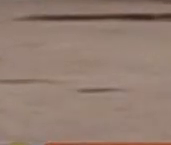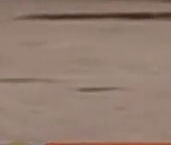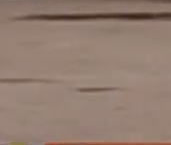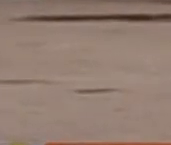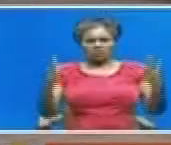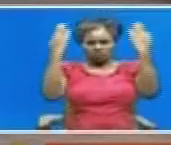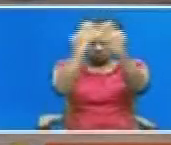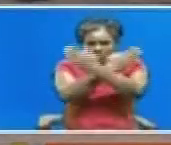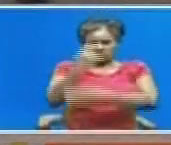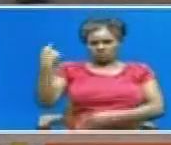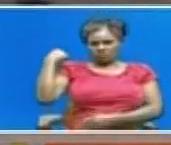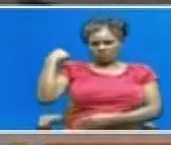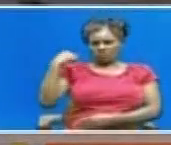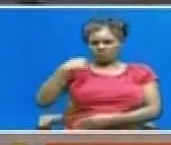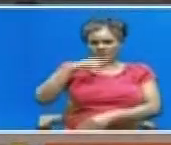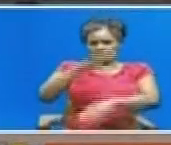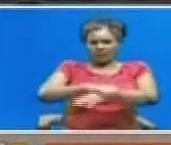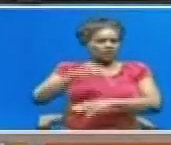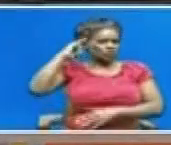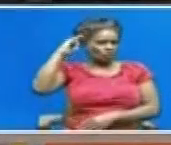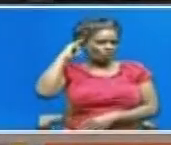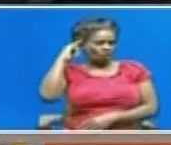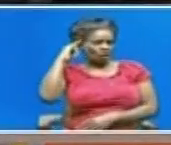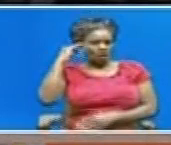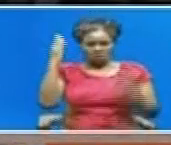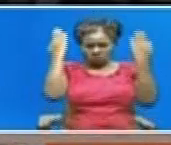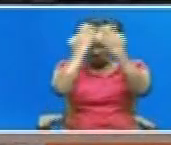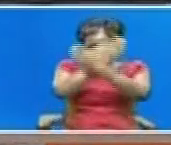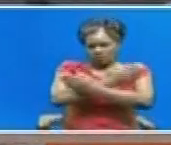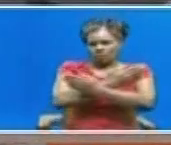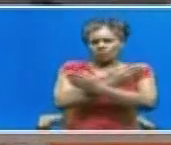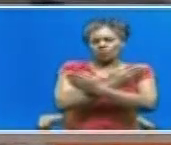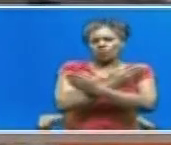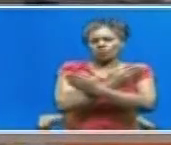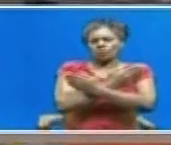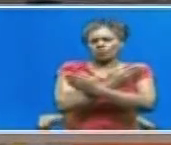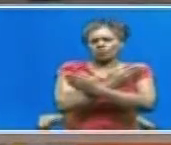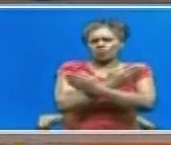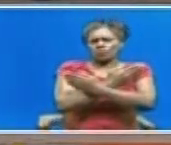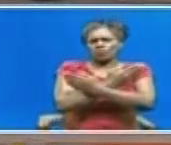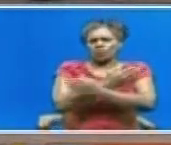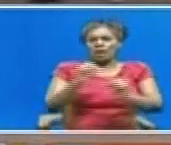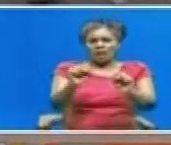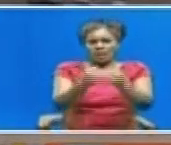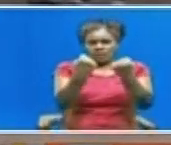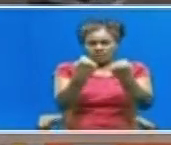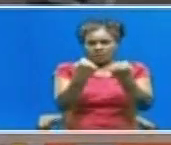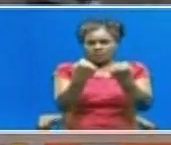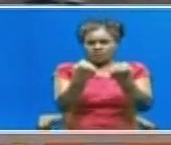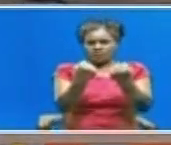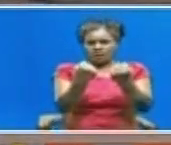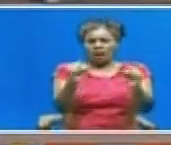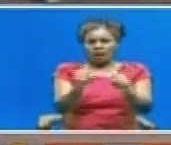Last night I was given a call at about 1:20, 1:15. That incident happened here at my yard,